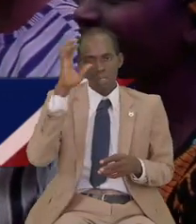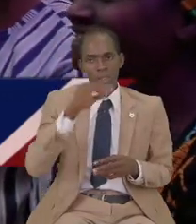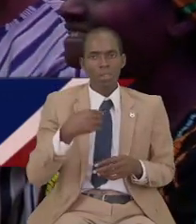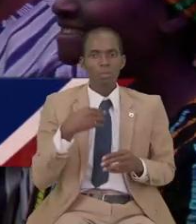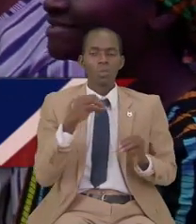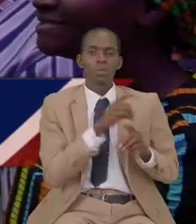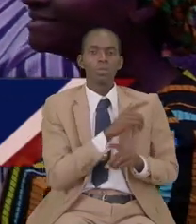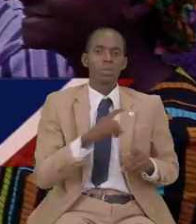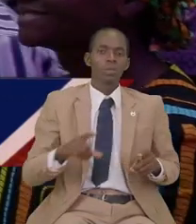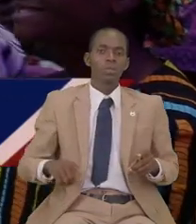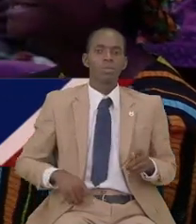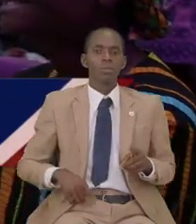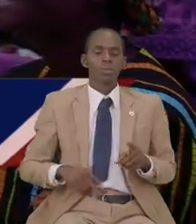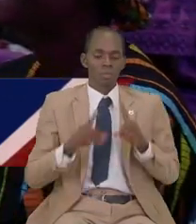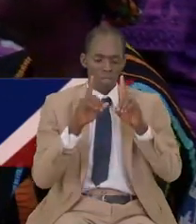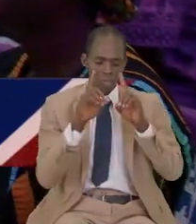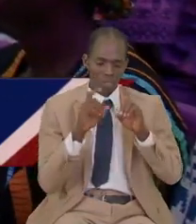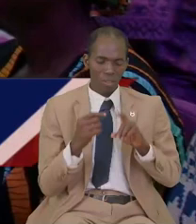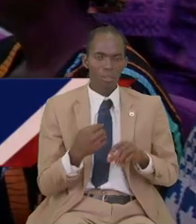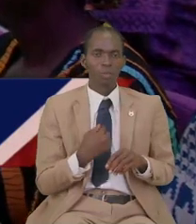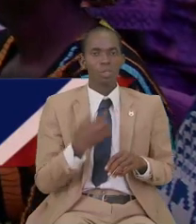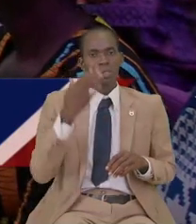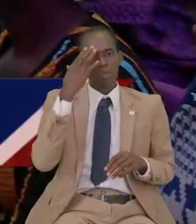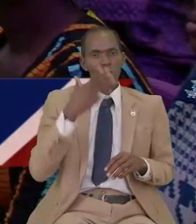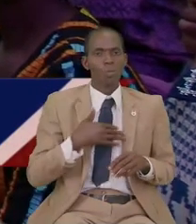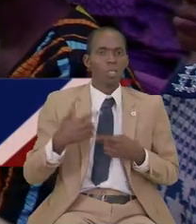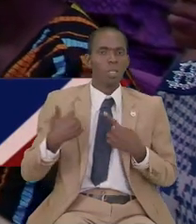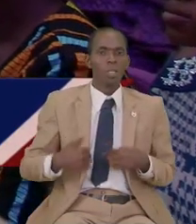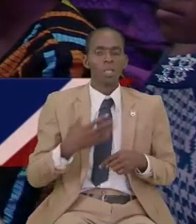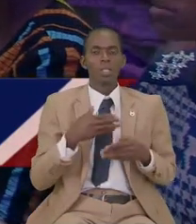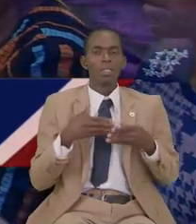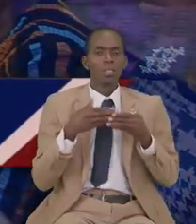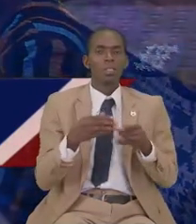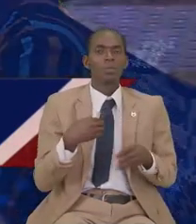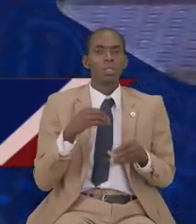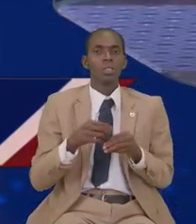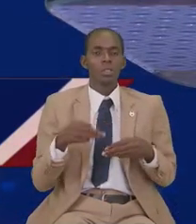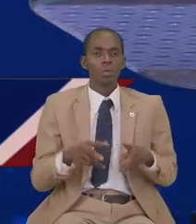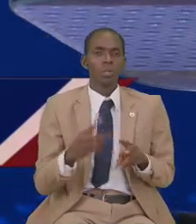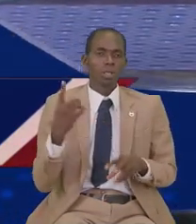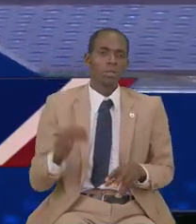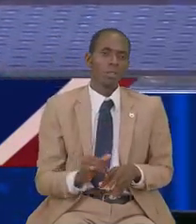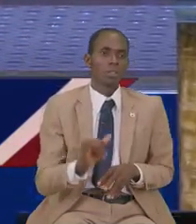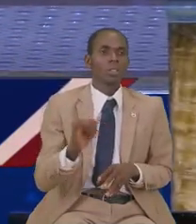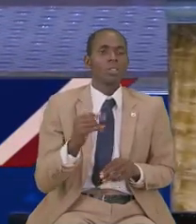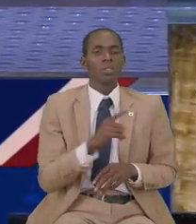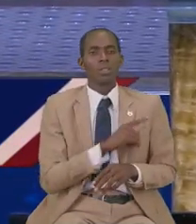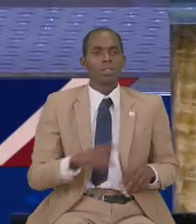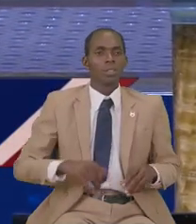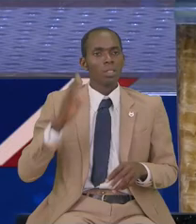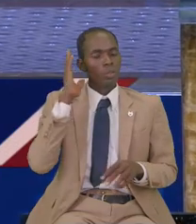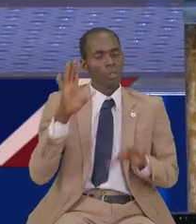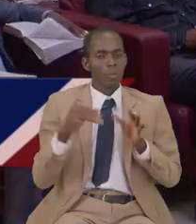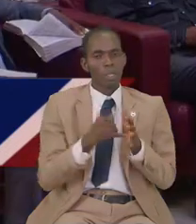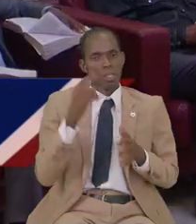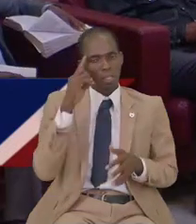Lord, try me, know my heart, and lead me in the way everlasting. The Lord will do it for